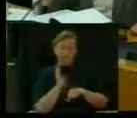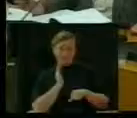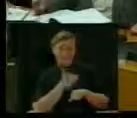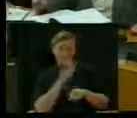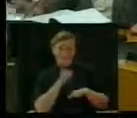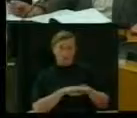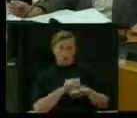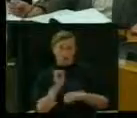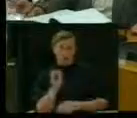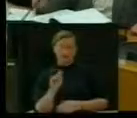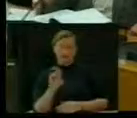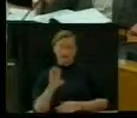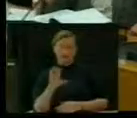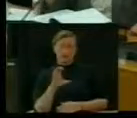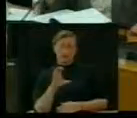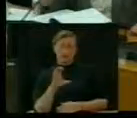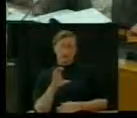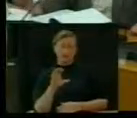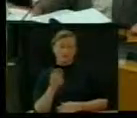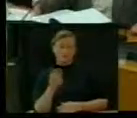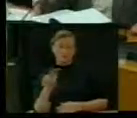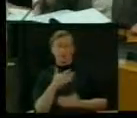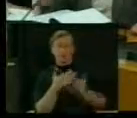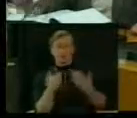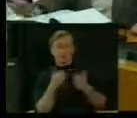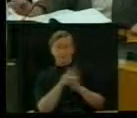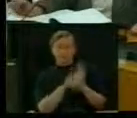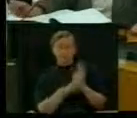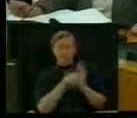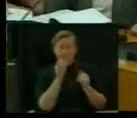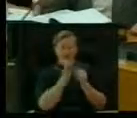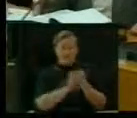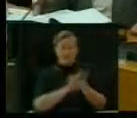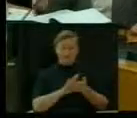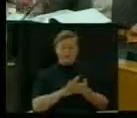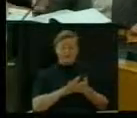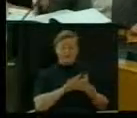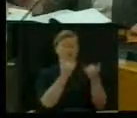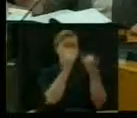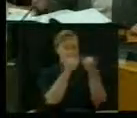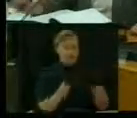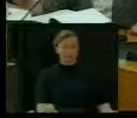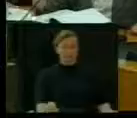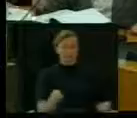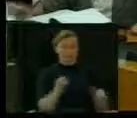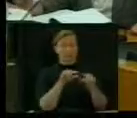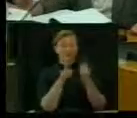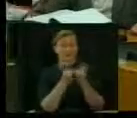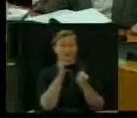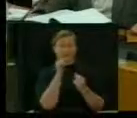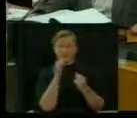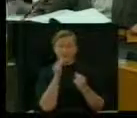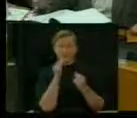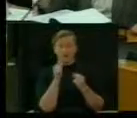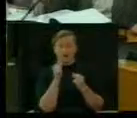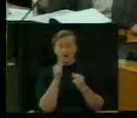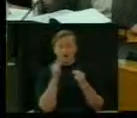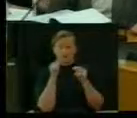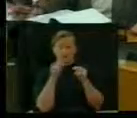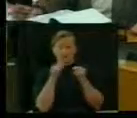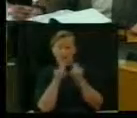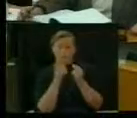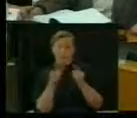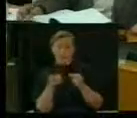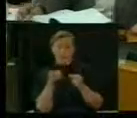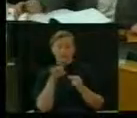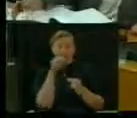have somebody advise us on ethical policies, that it needs to be a clean, independent group, not a